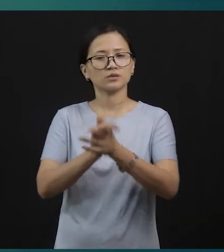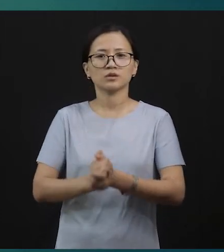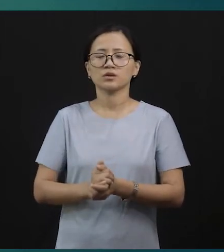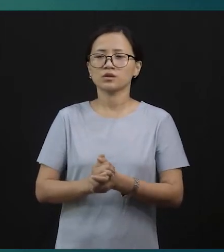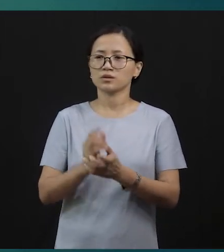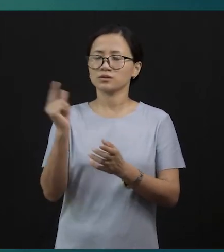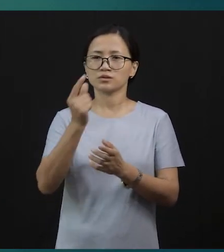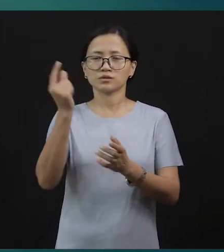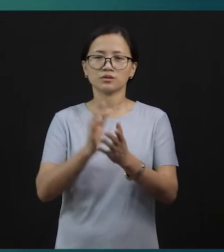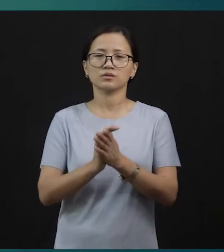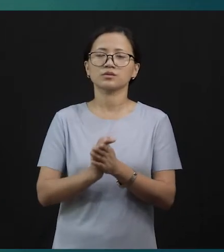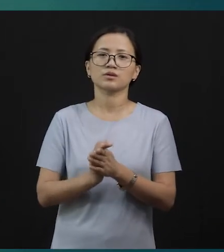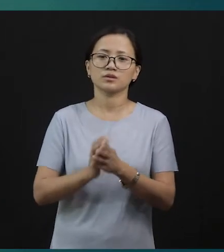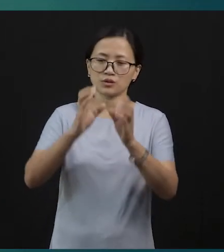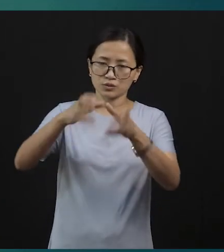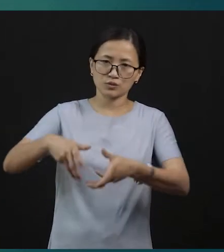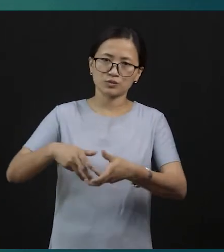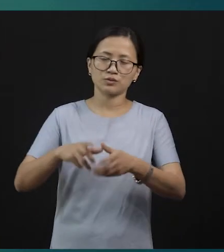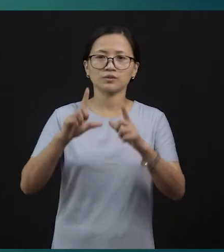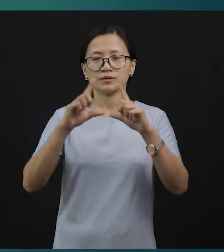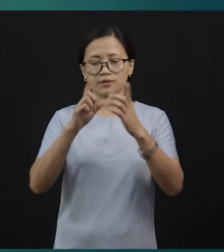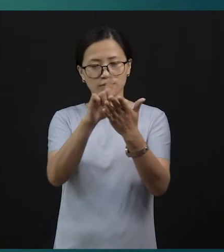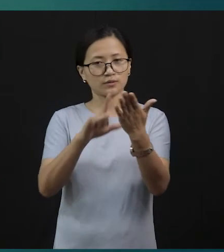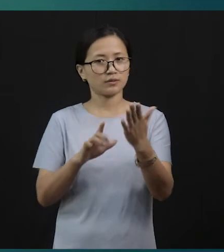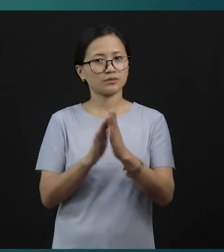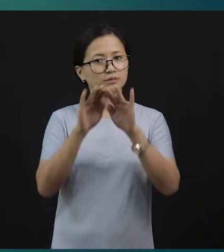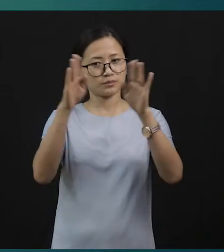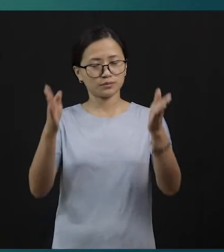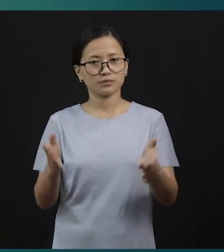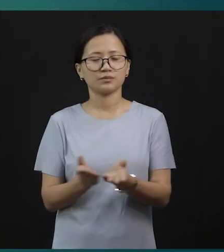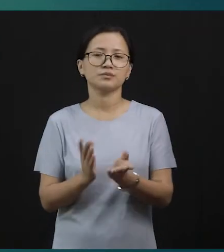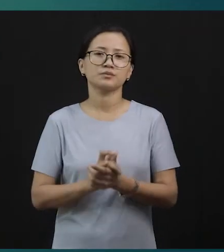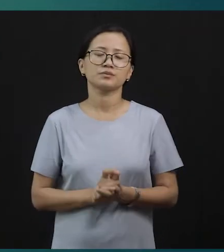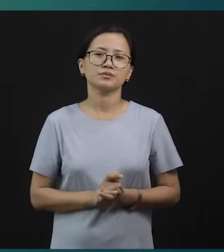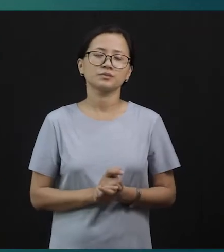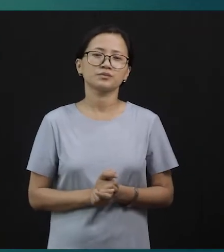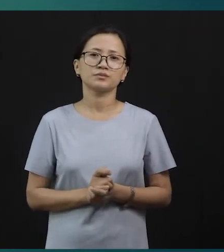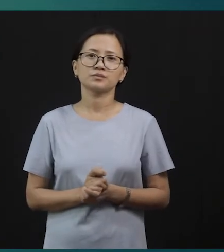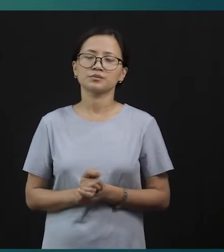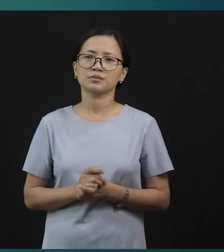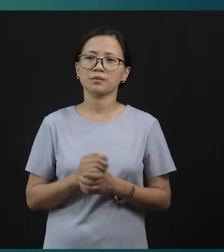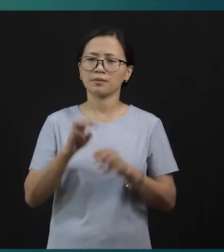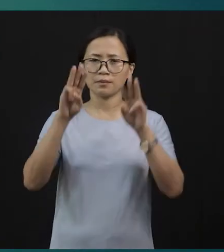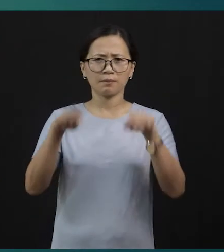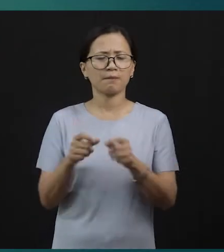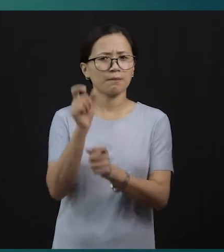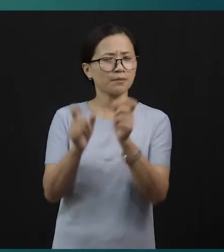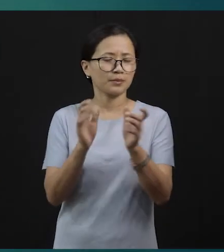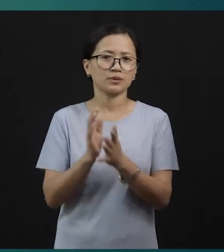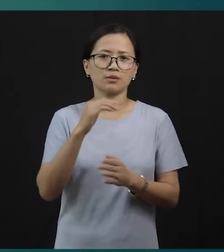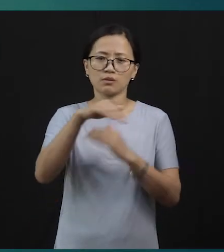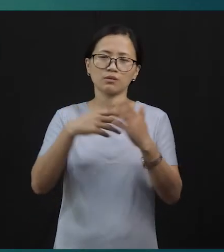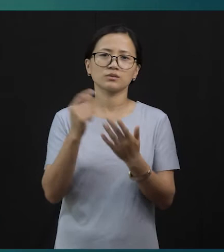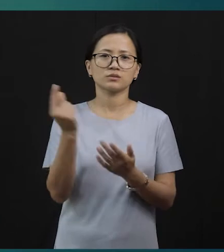shoe letterbox. Not only 1 or 2% or the settlers there, but the crew. That means the members in the ship all